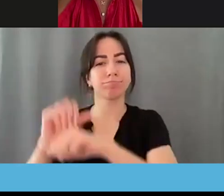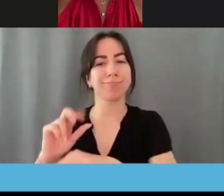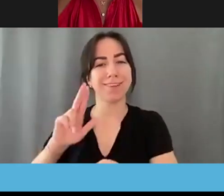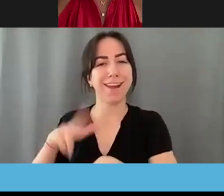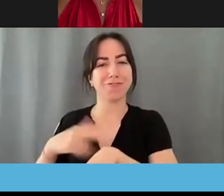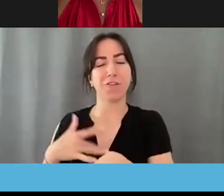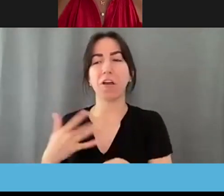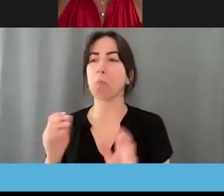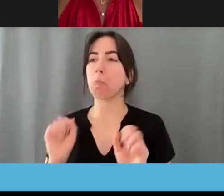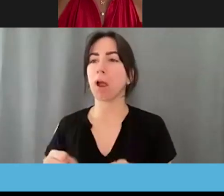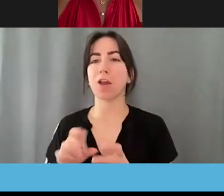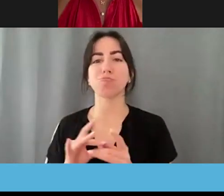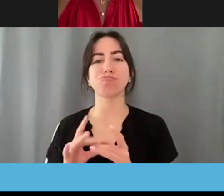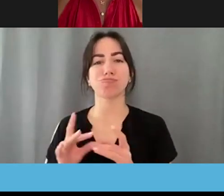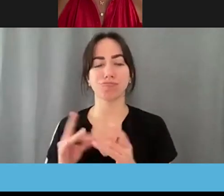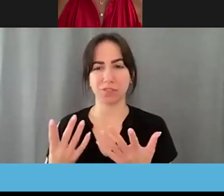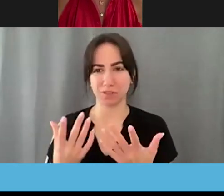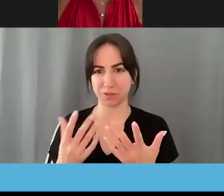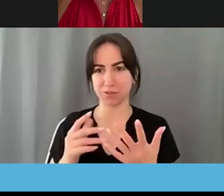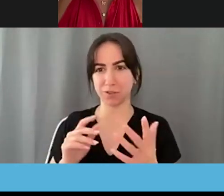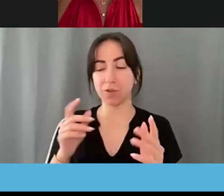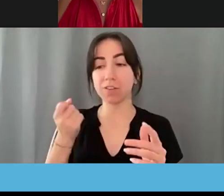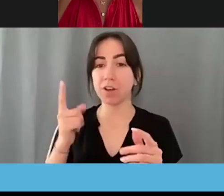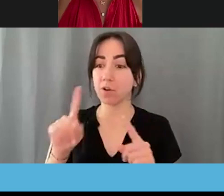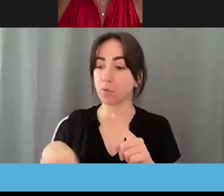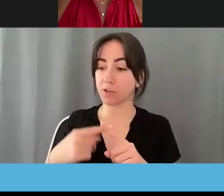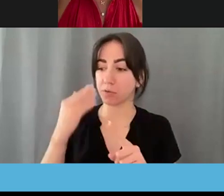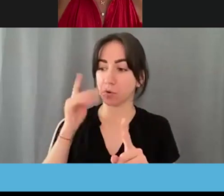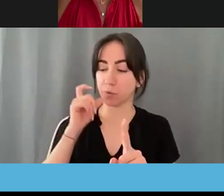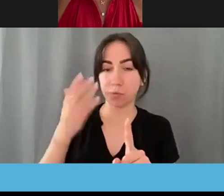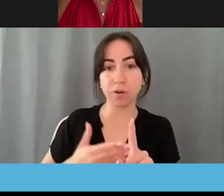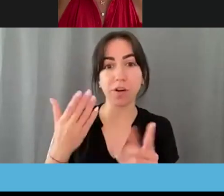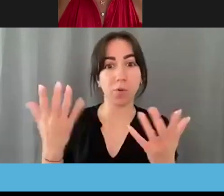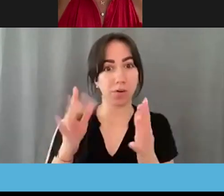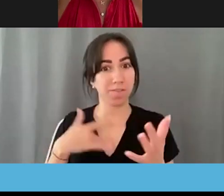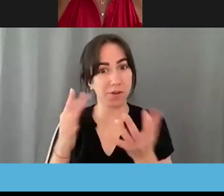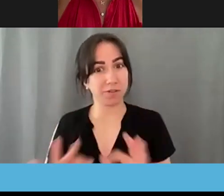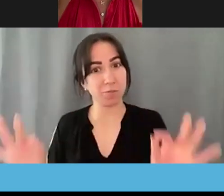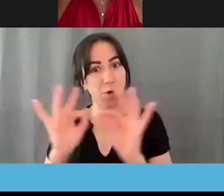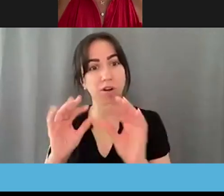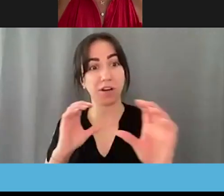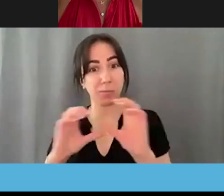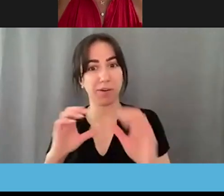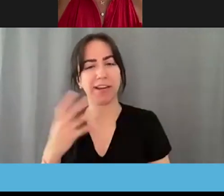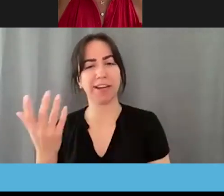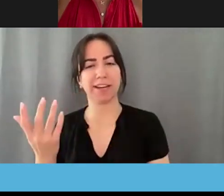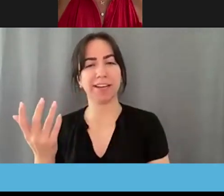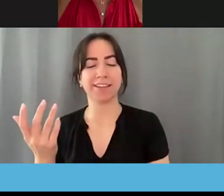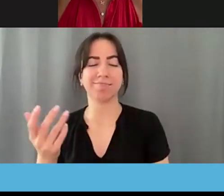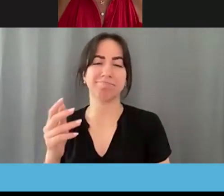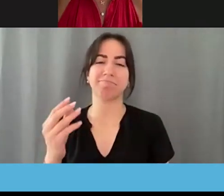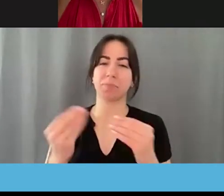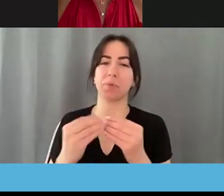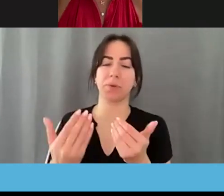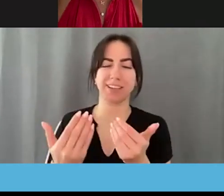So I think you can kind of lean into yourself, and really once you know yourself and what's important to you, communicating that out to other people becomes a